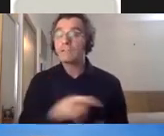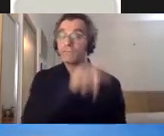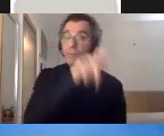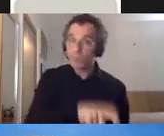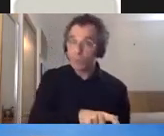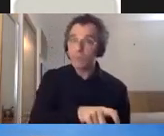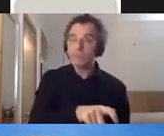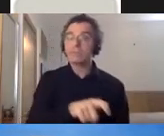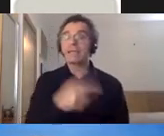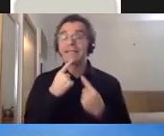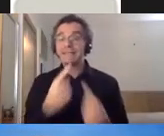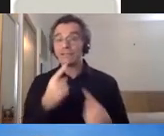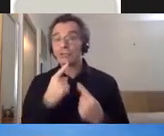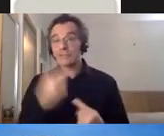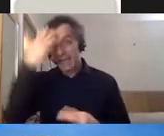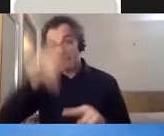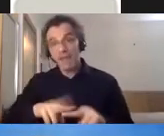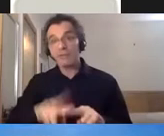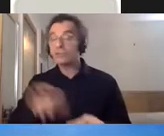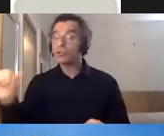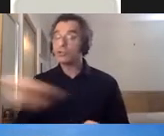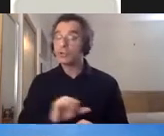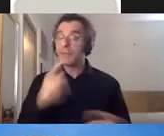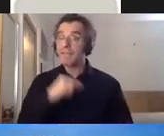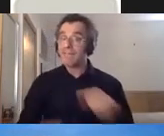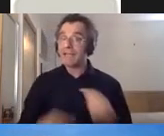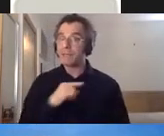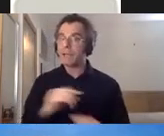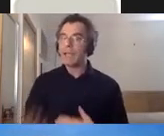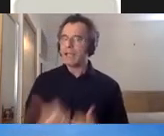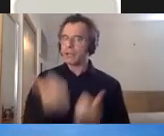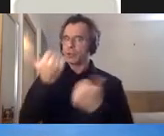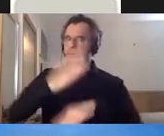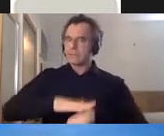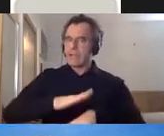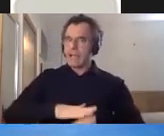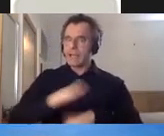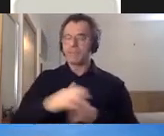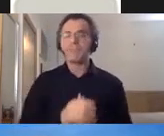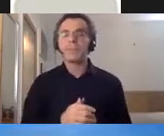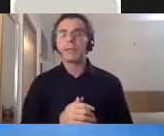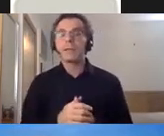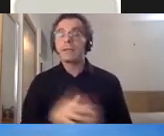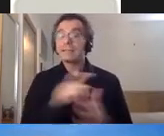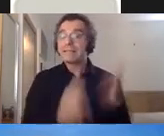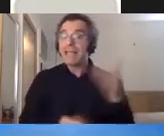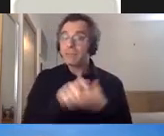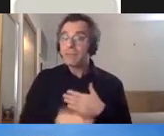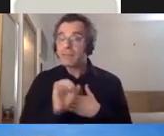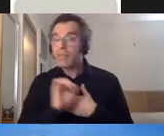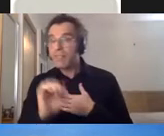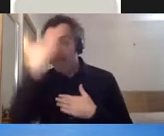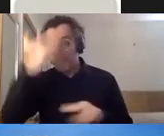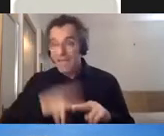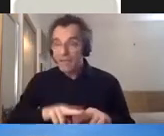made available in a reasonable timeframe. To learn what disabled young people, their parents, and educational professionals